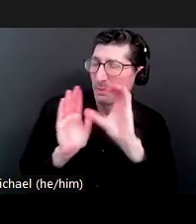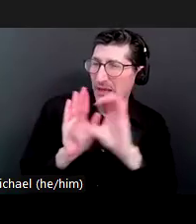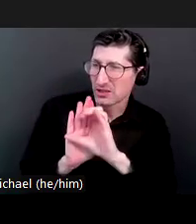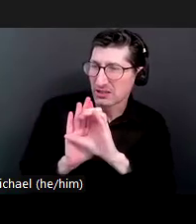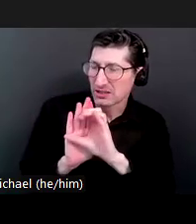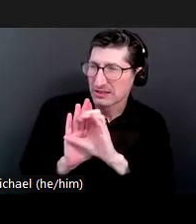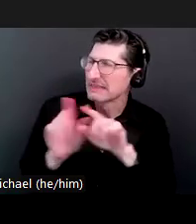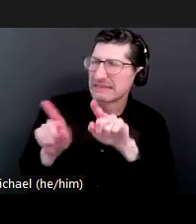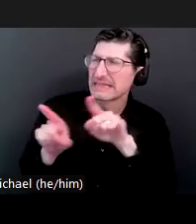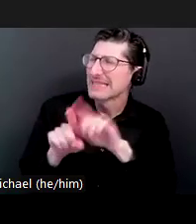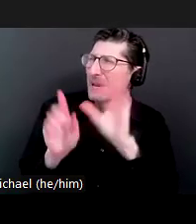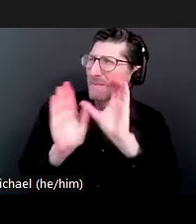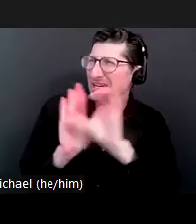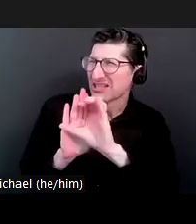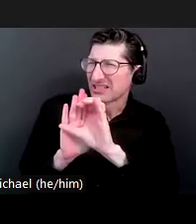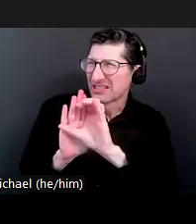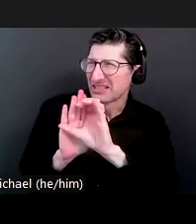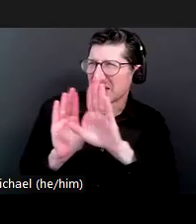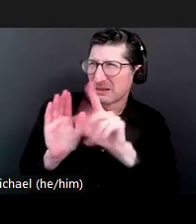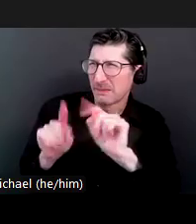same picture, but they're different.